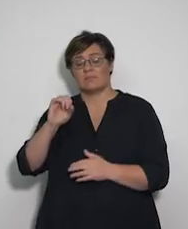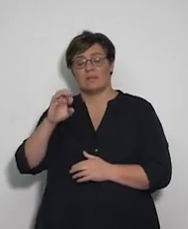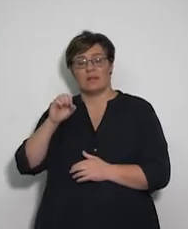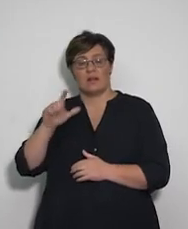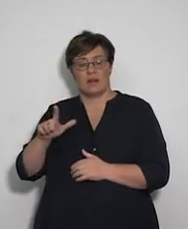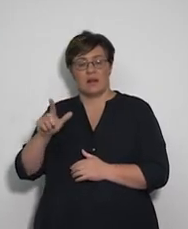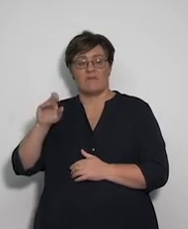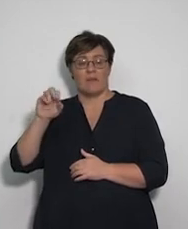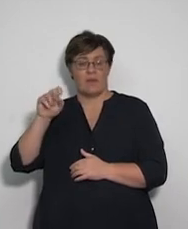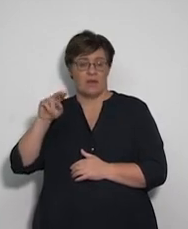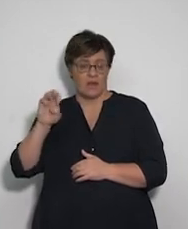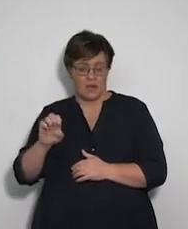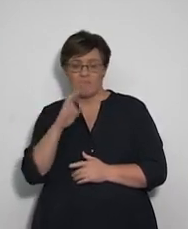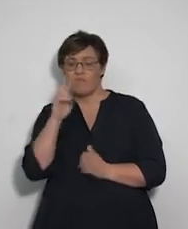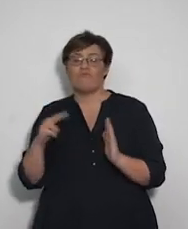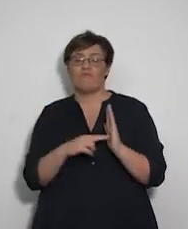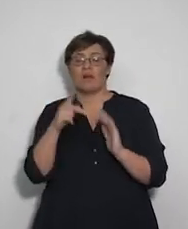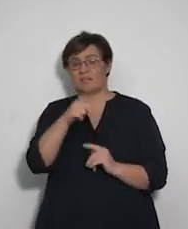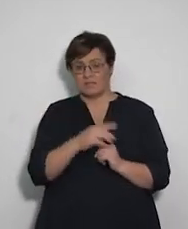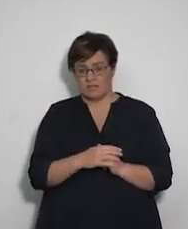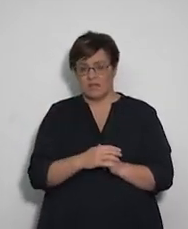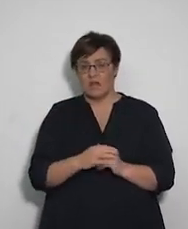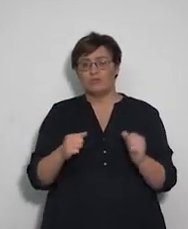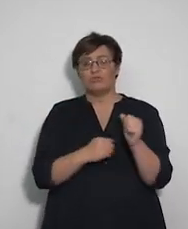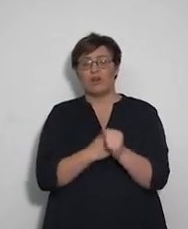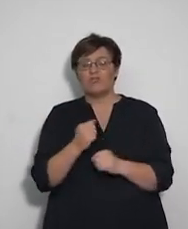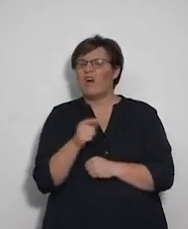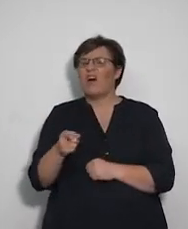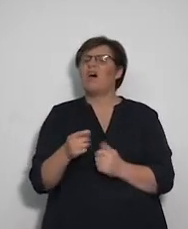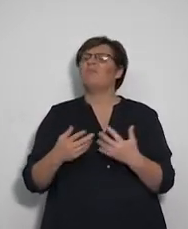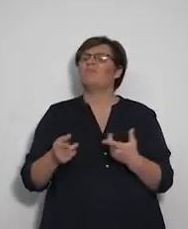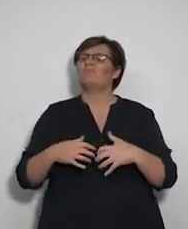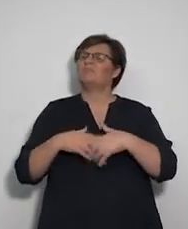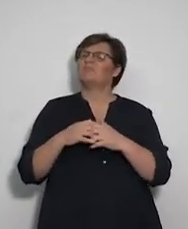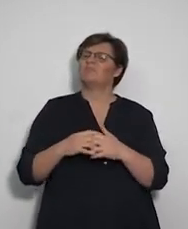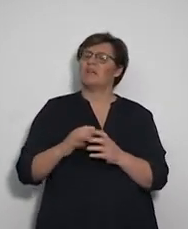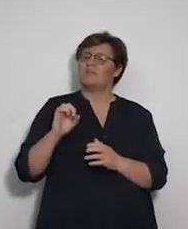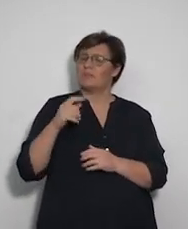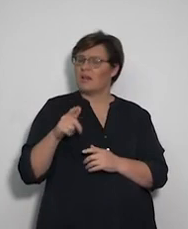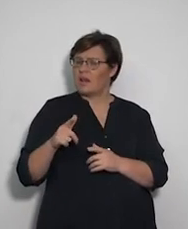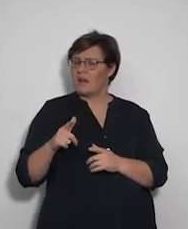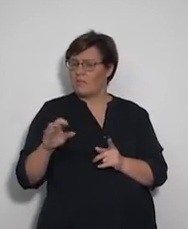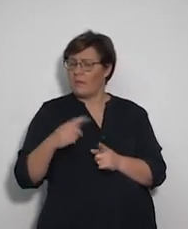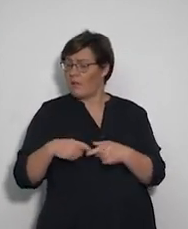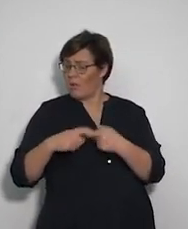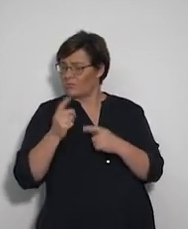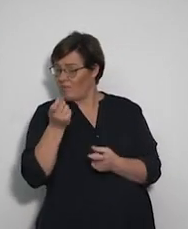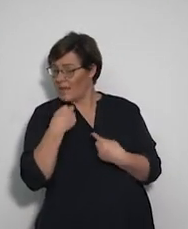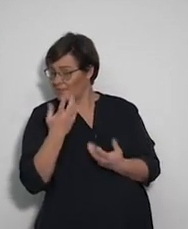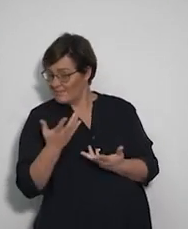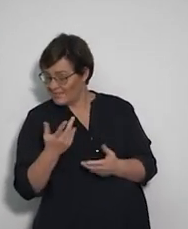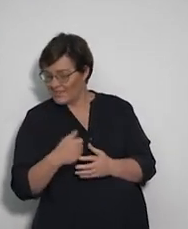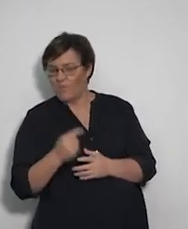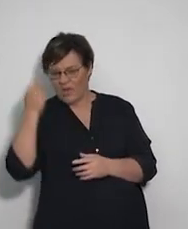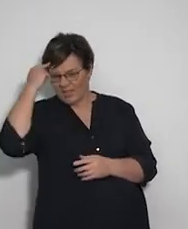the spindle fibers. So I challenge you to go and reflect on what are those structures that are producing the spindle fibers. I'll hold on for a bit until you give